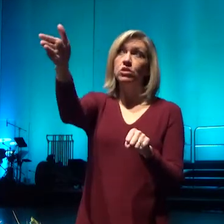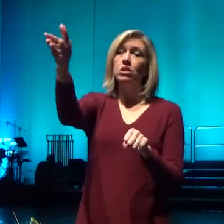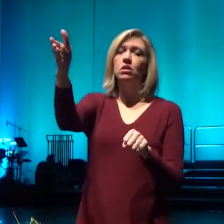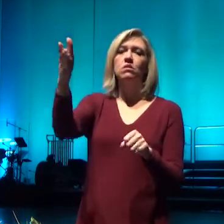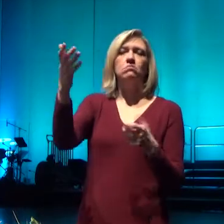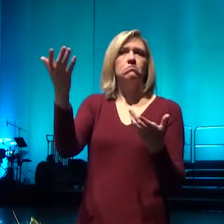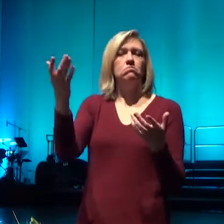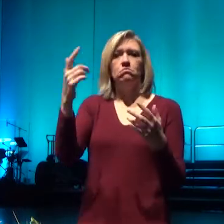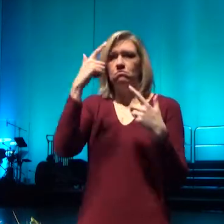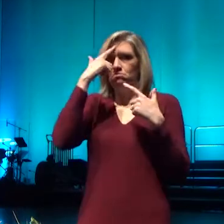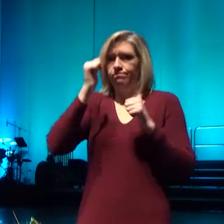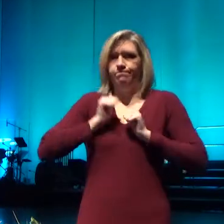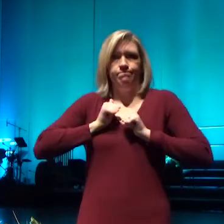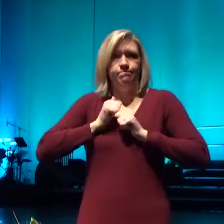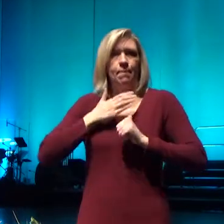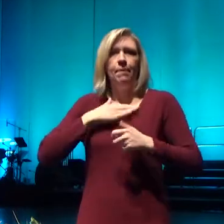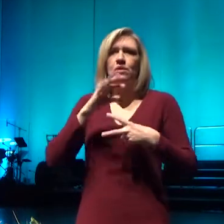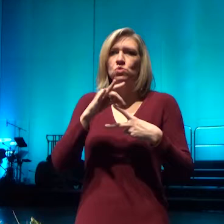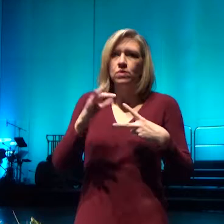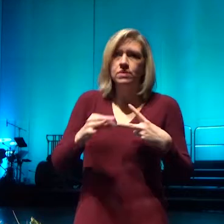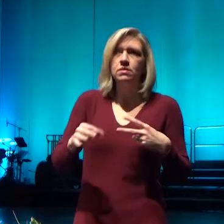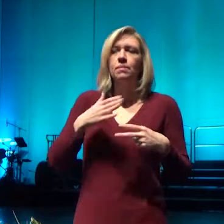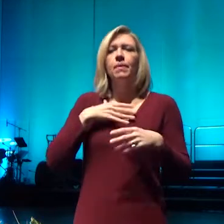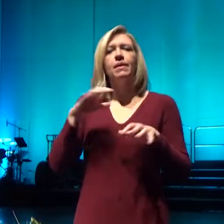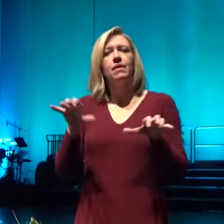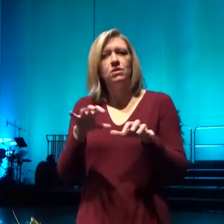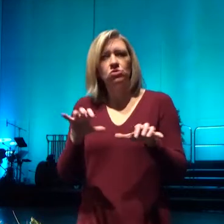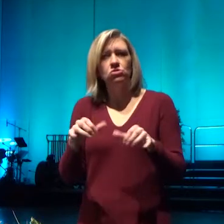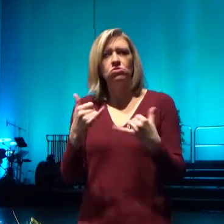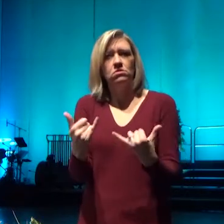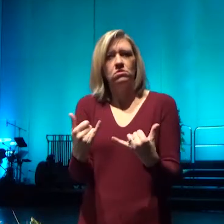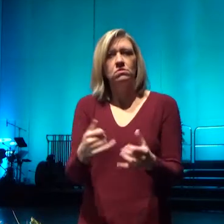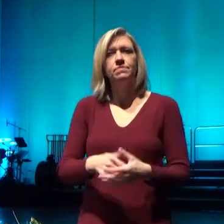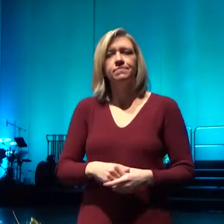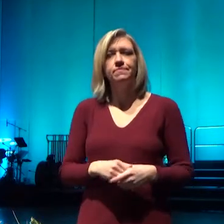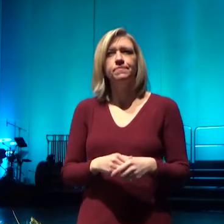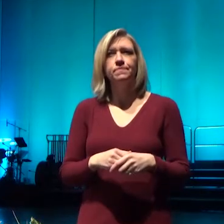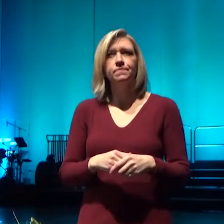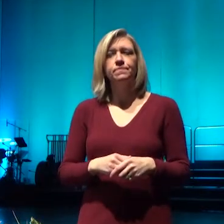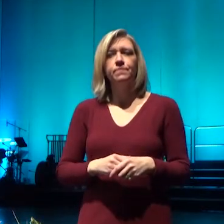in my very choices and actions in this moment.